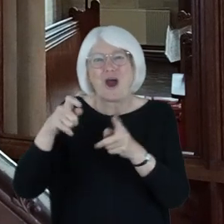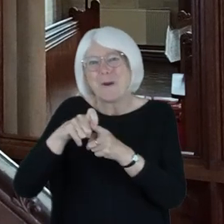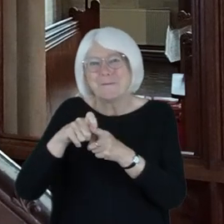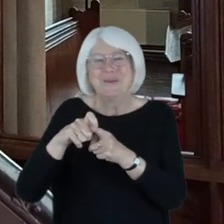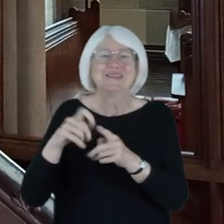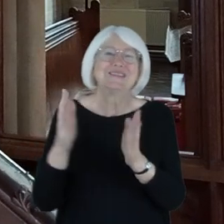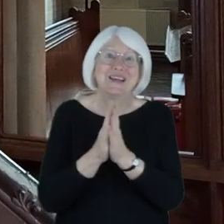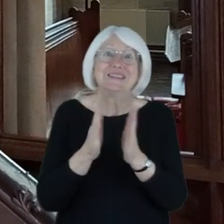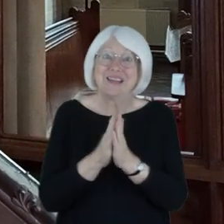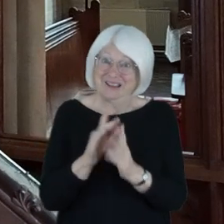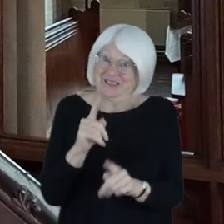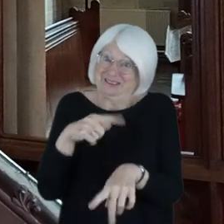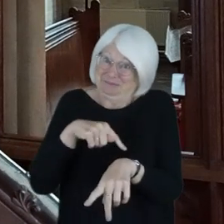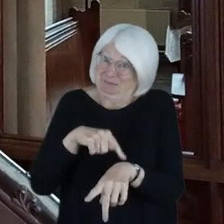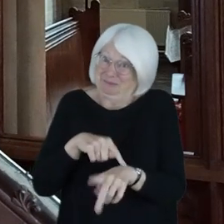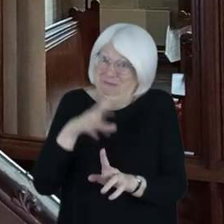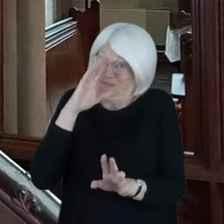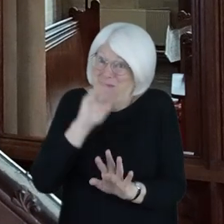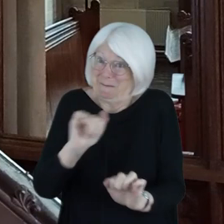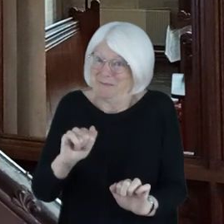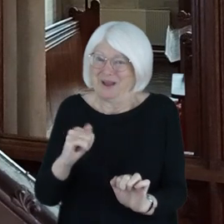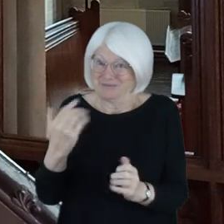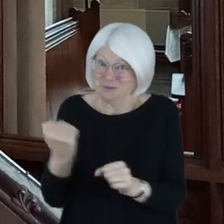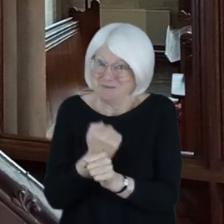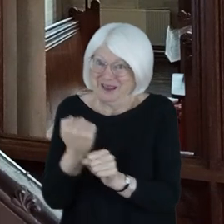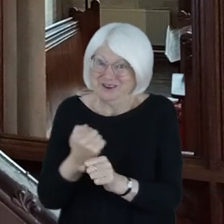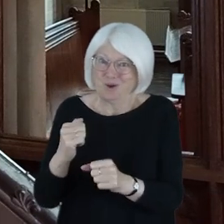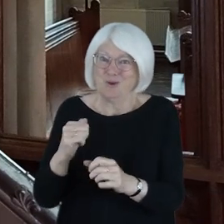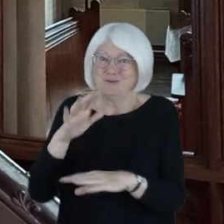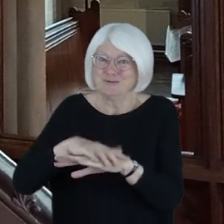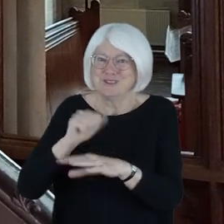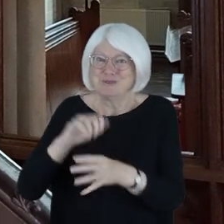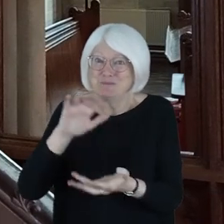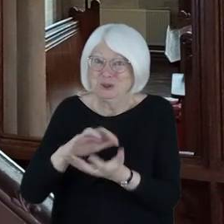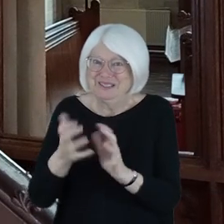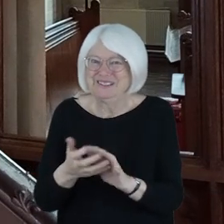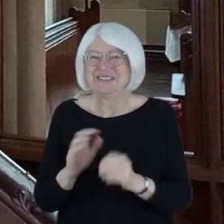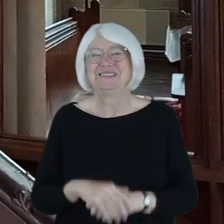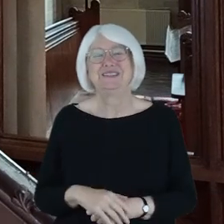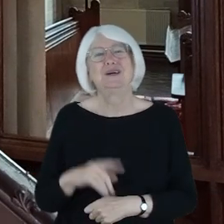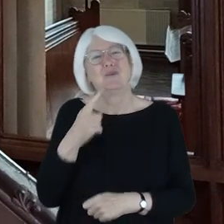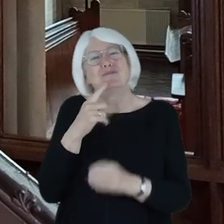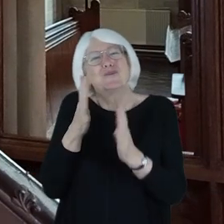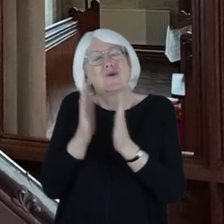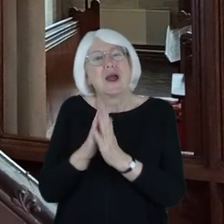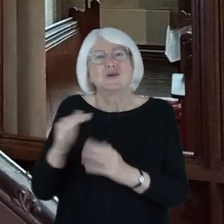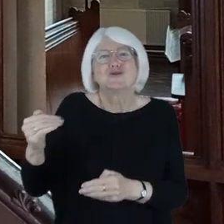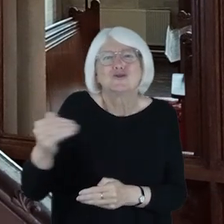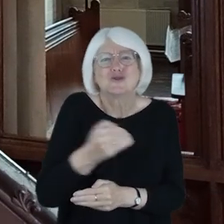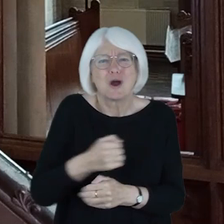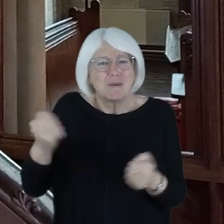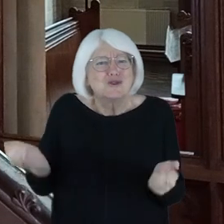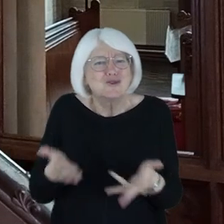themselves. We pray in our post-communion prayer, "Stir up O Lord, the wills of your faithful